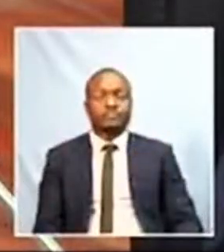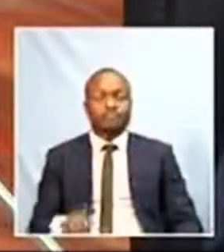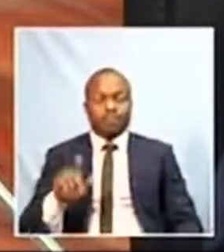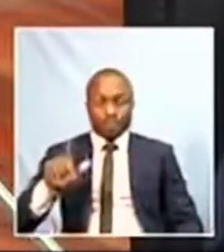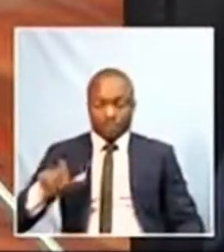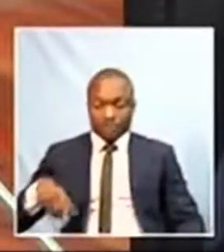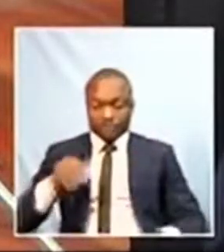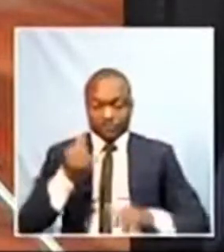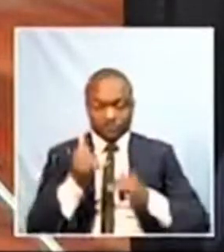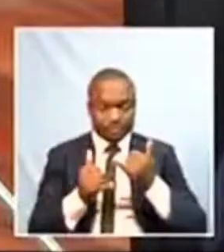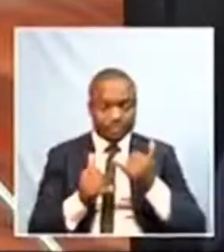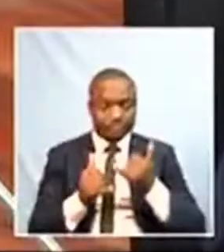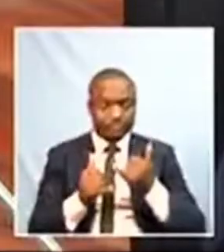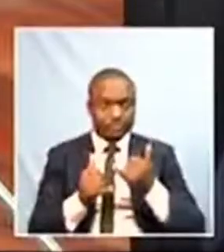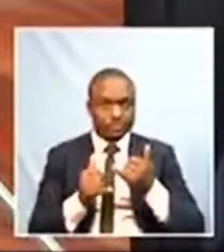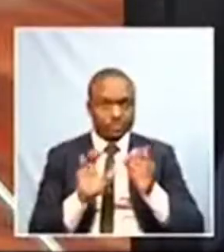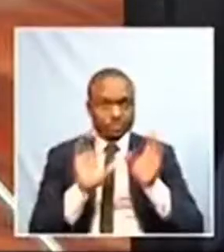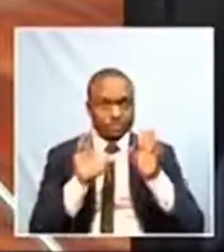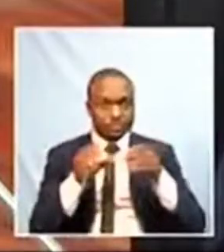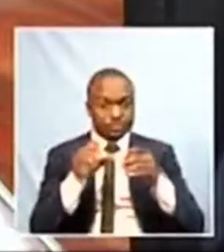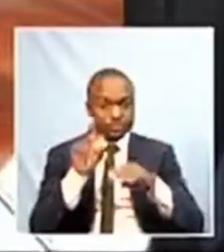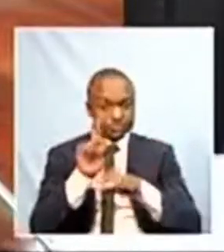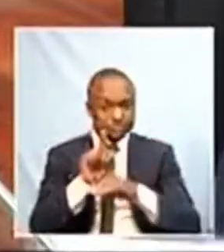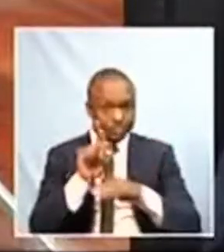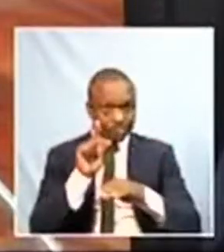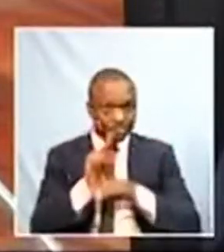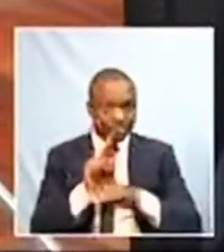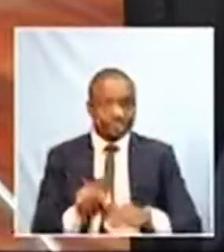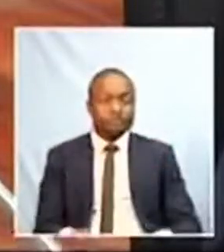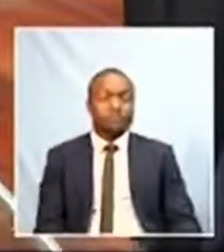Delayed completion of community projects.